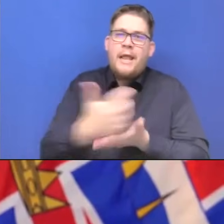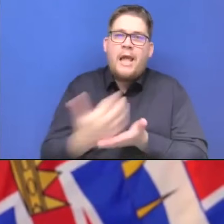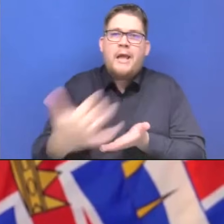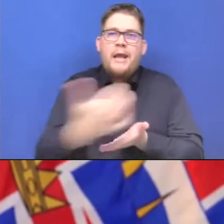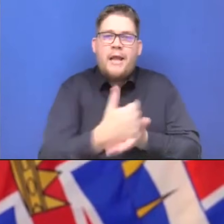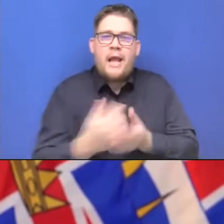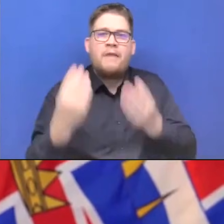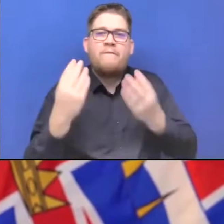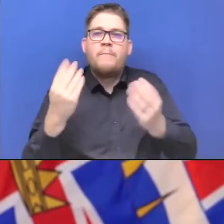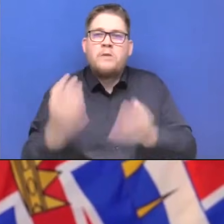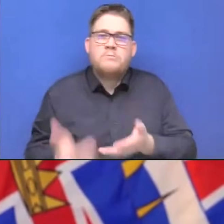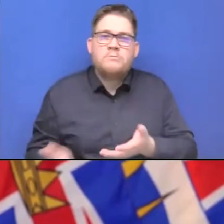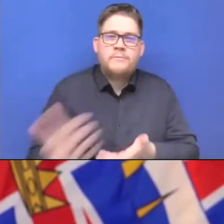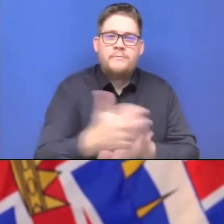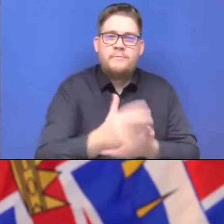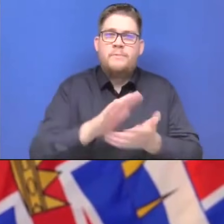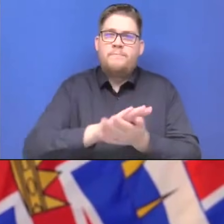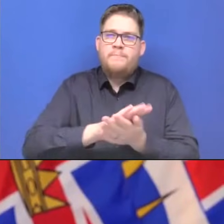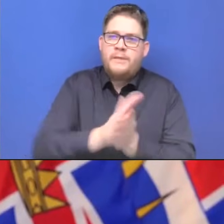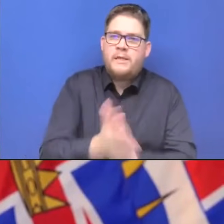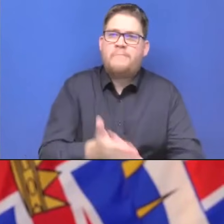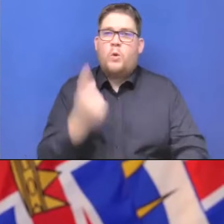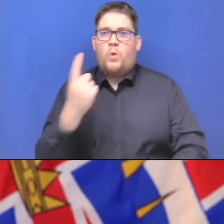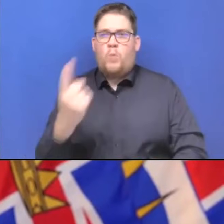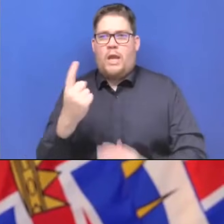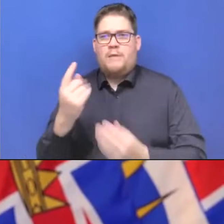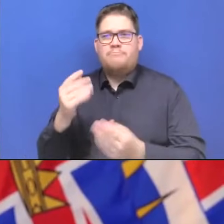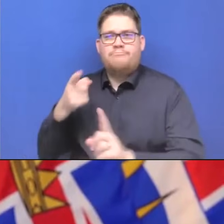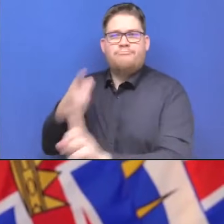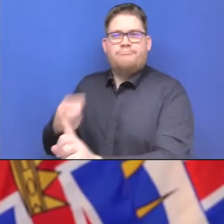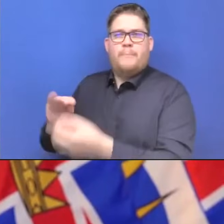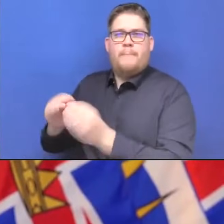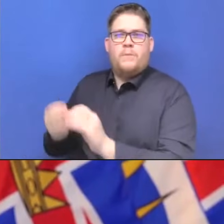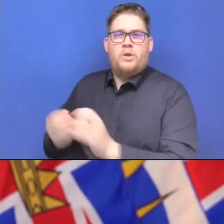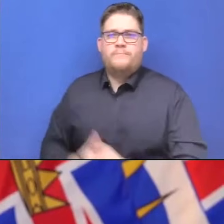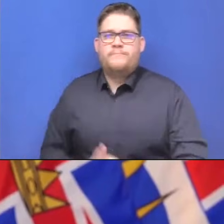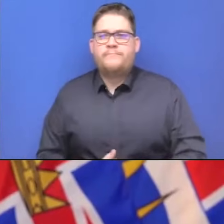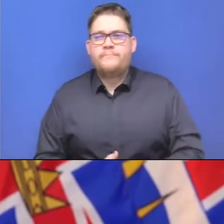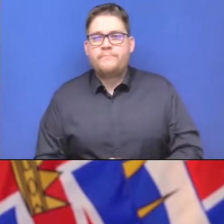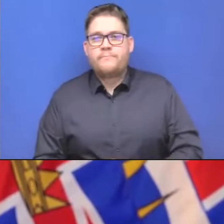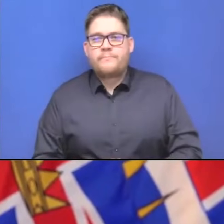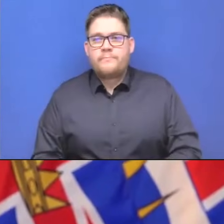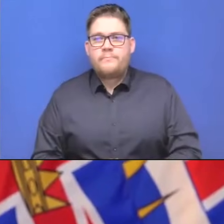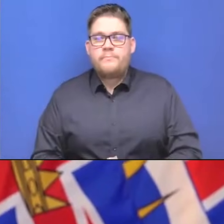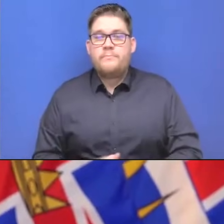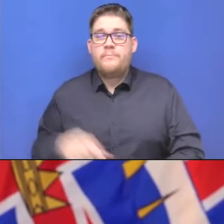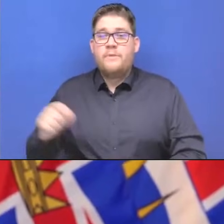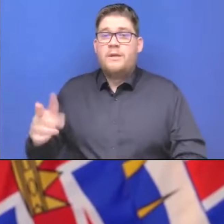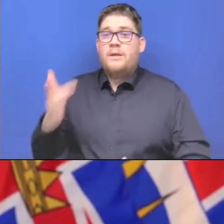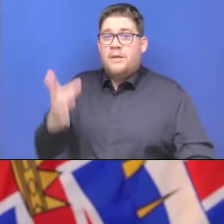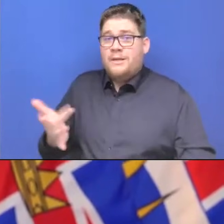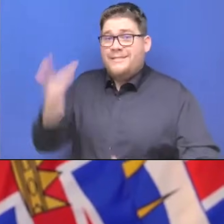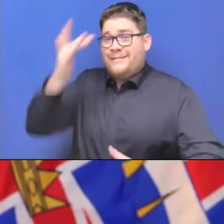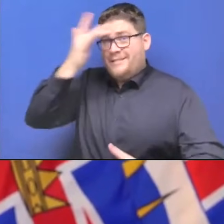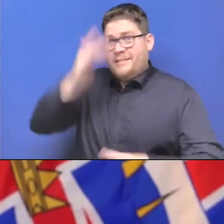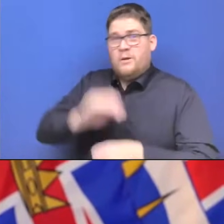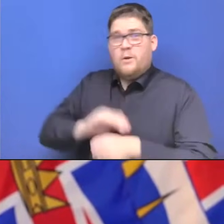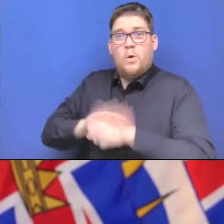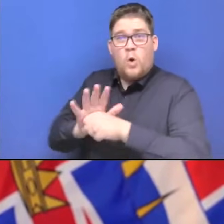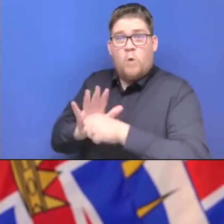full picture of the people who are past that acute illness in